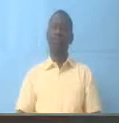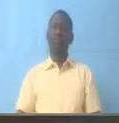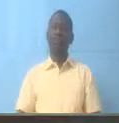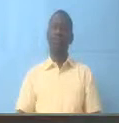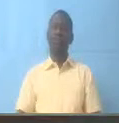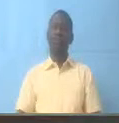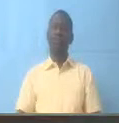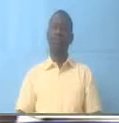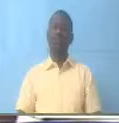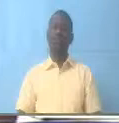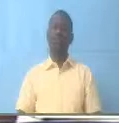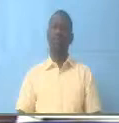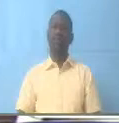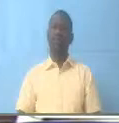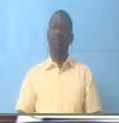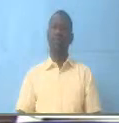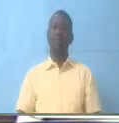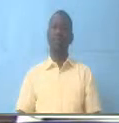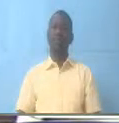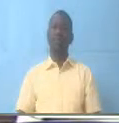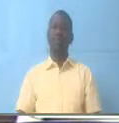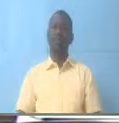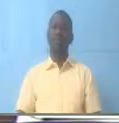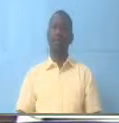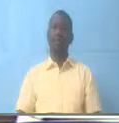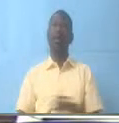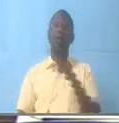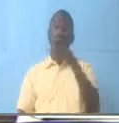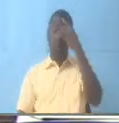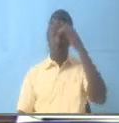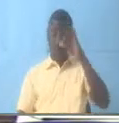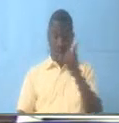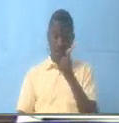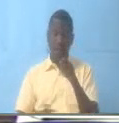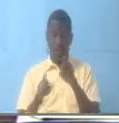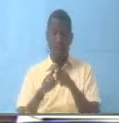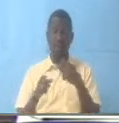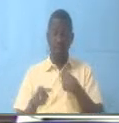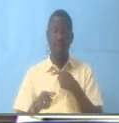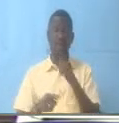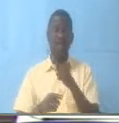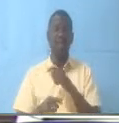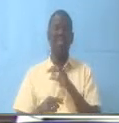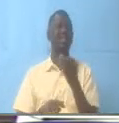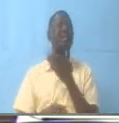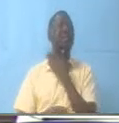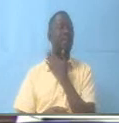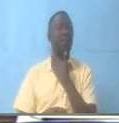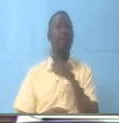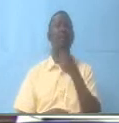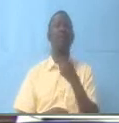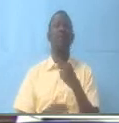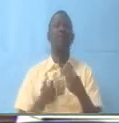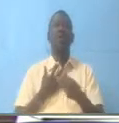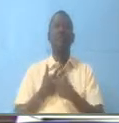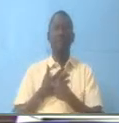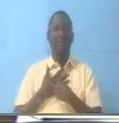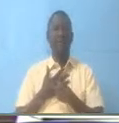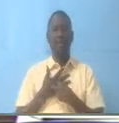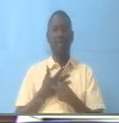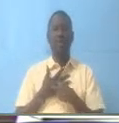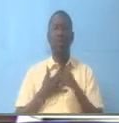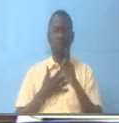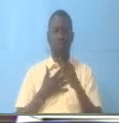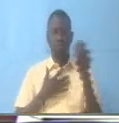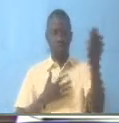wax. Mr. Witness, would you agree with me that it is easy for a victim to